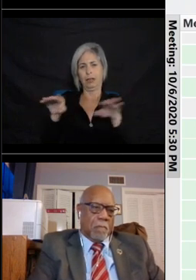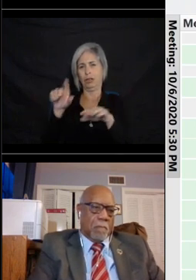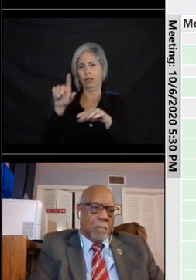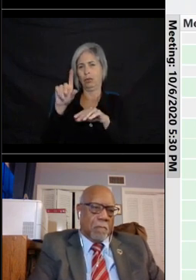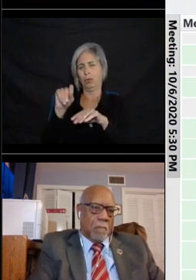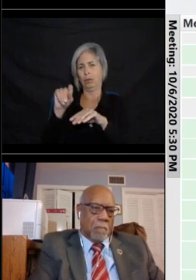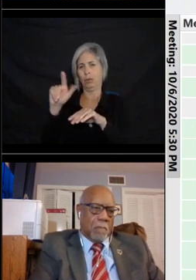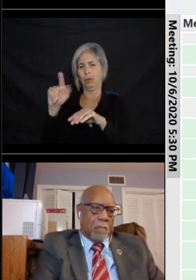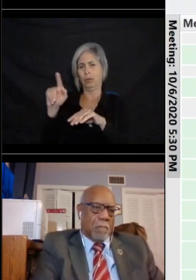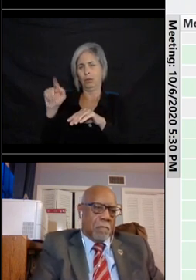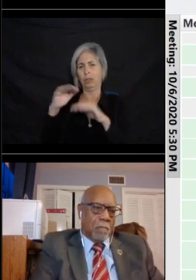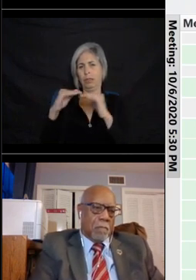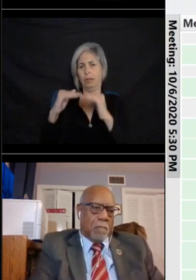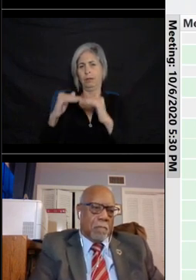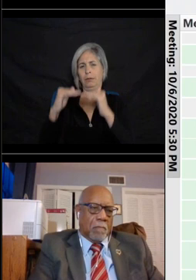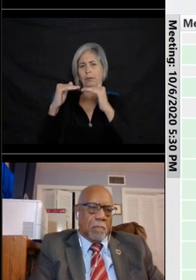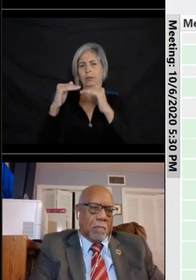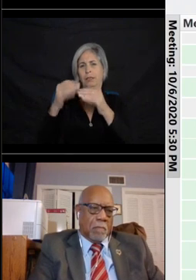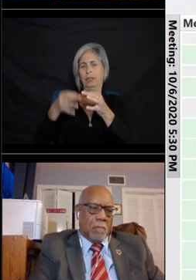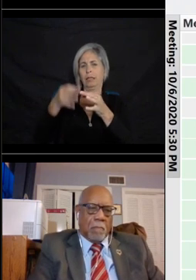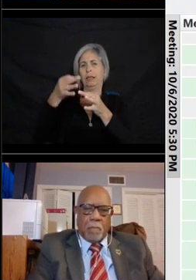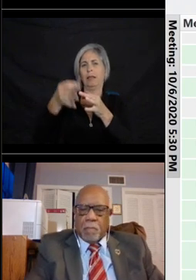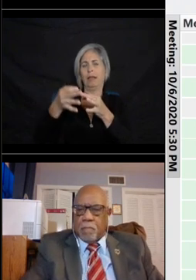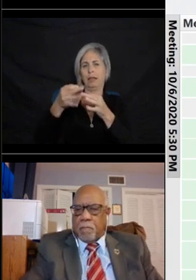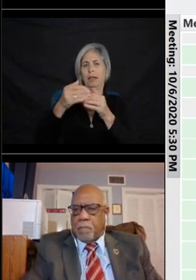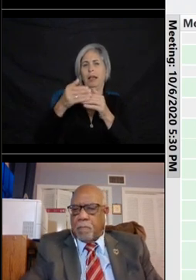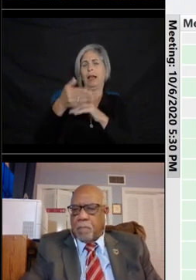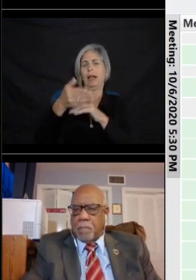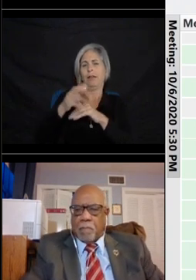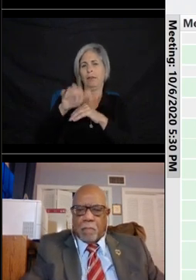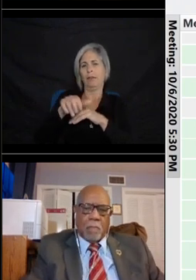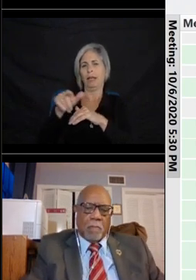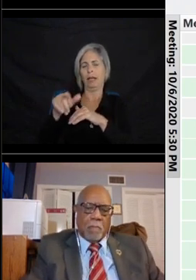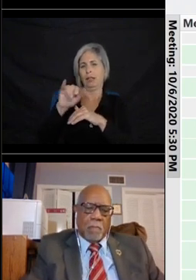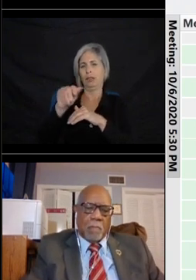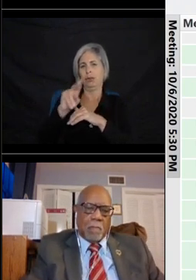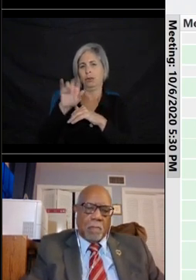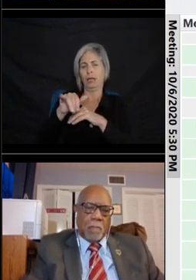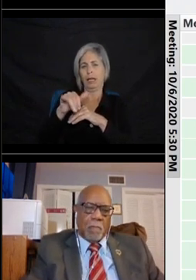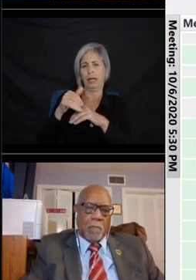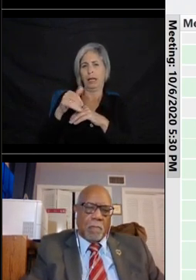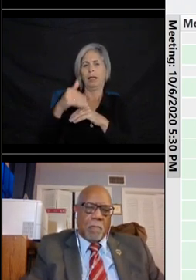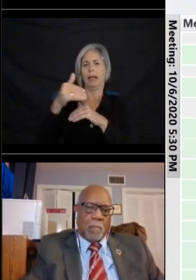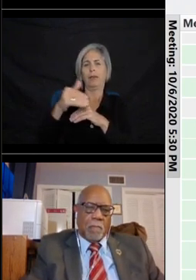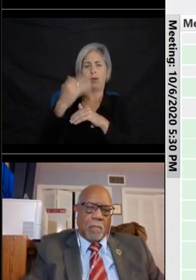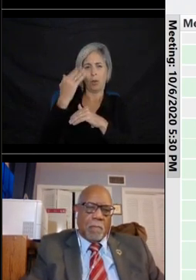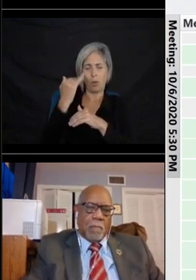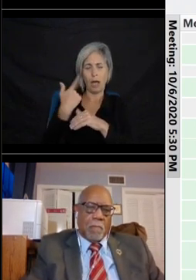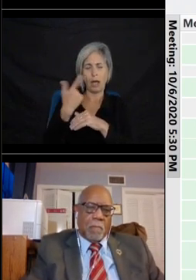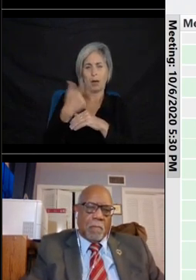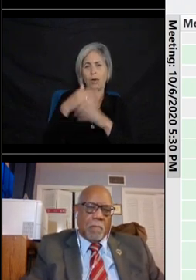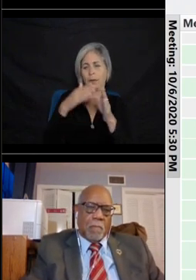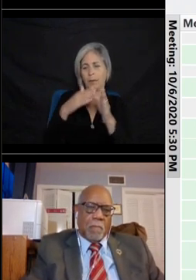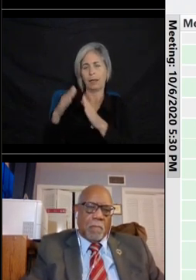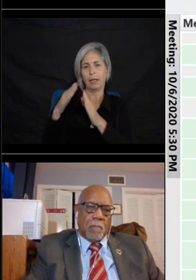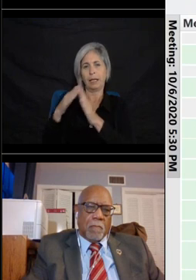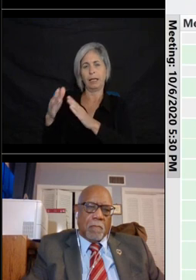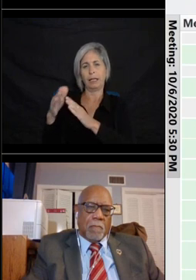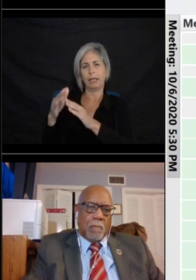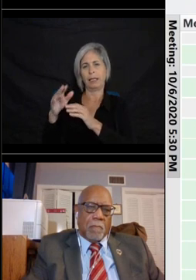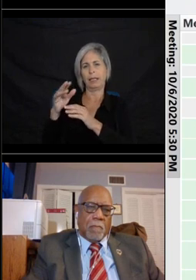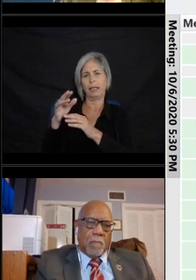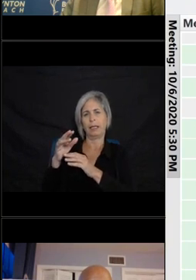2021, can it be delayed to after July because we're planning the Chevy